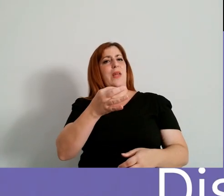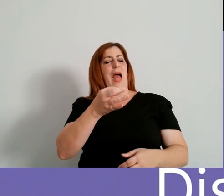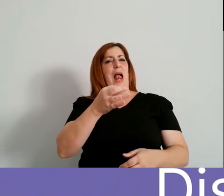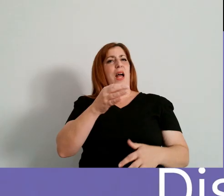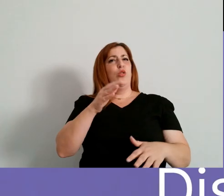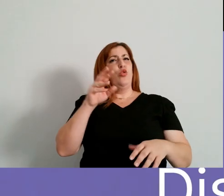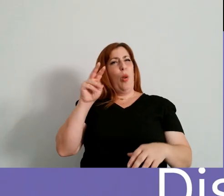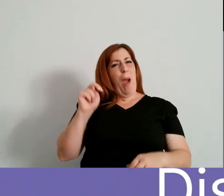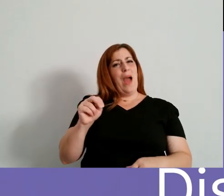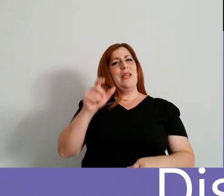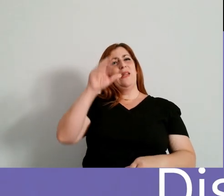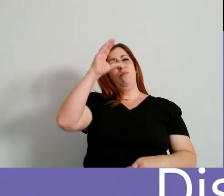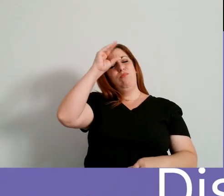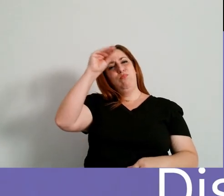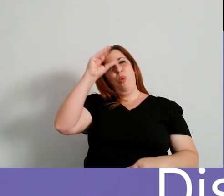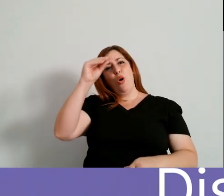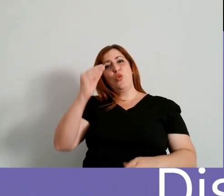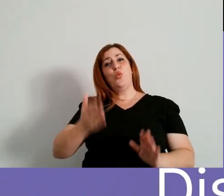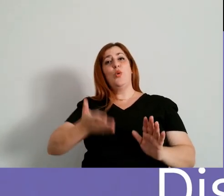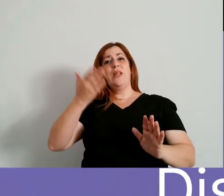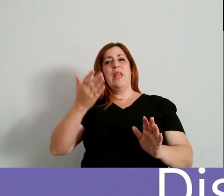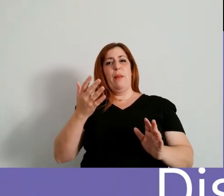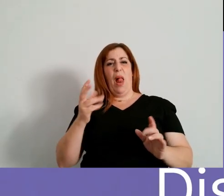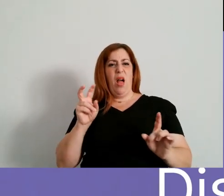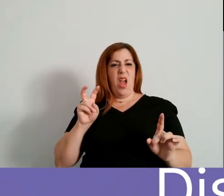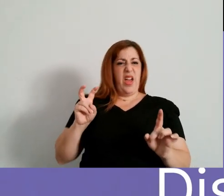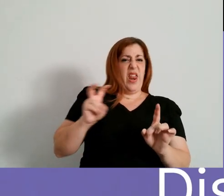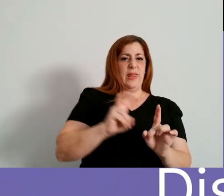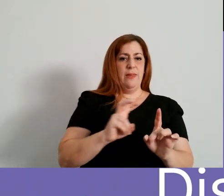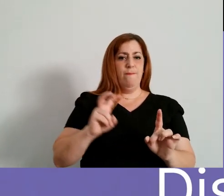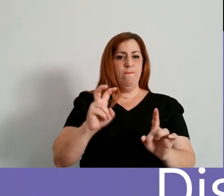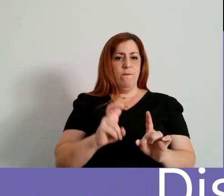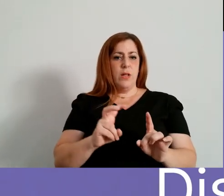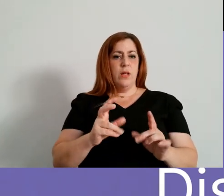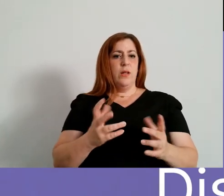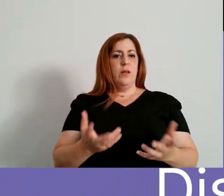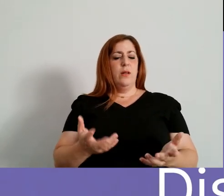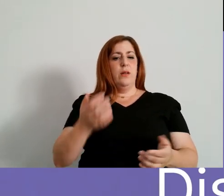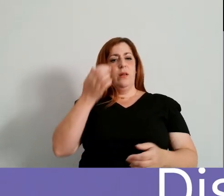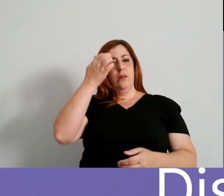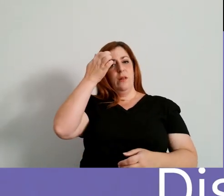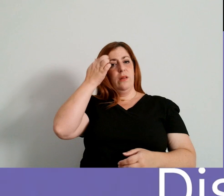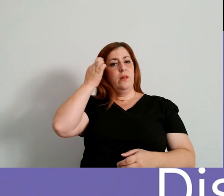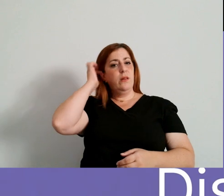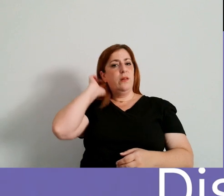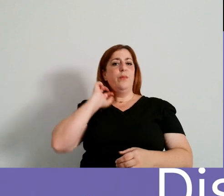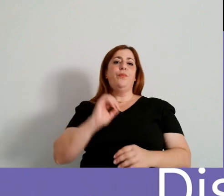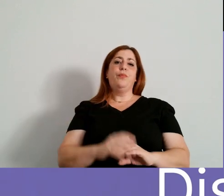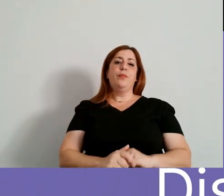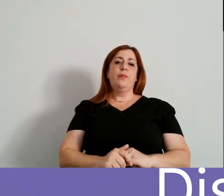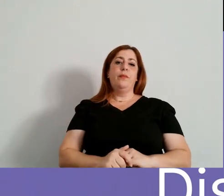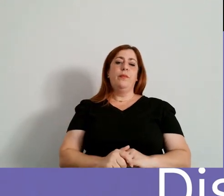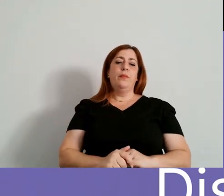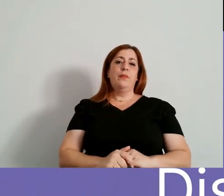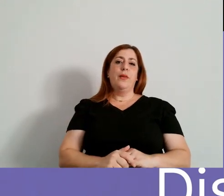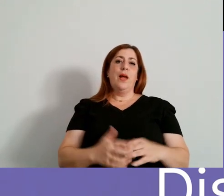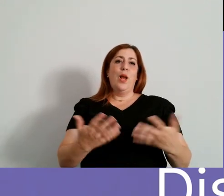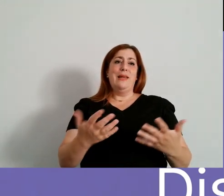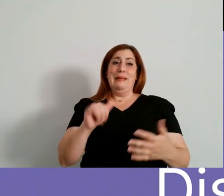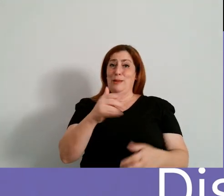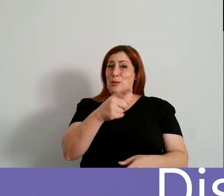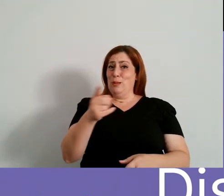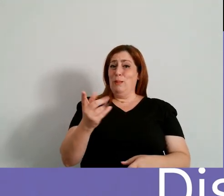more aggressive and yeah, something like way. Uh, um, is it way up? Any experience